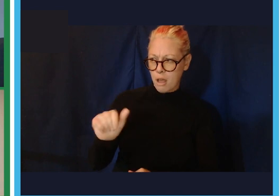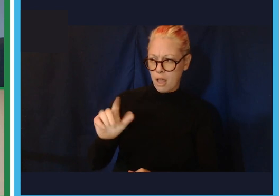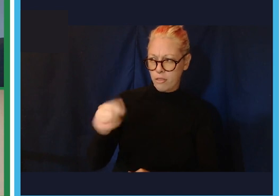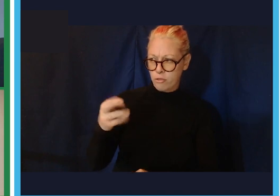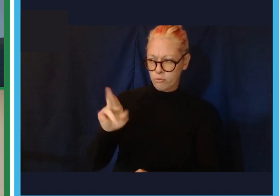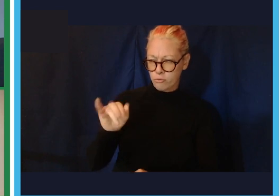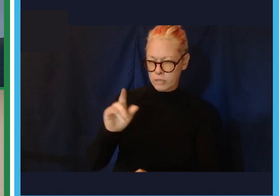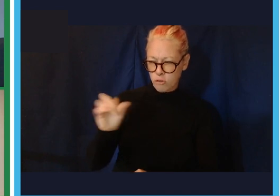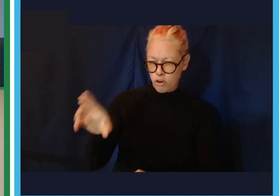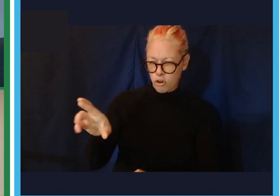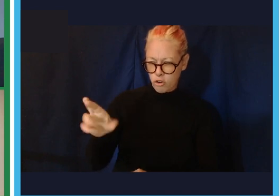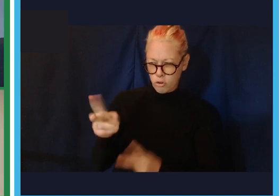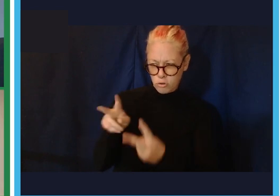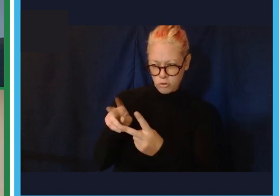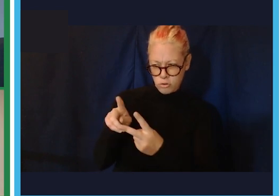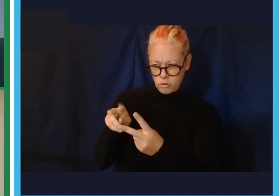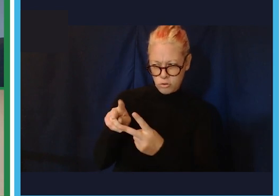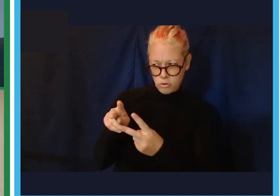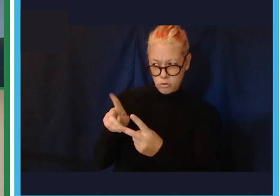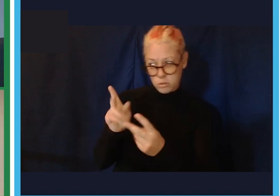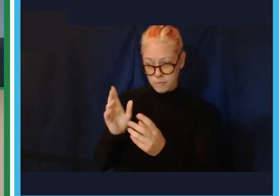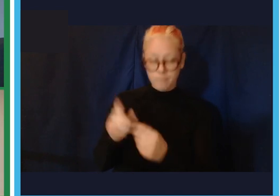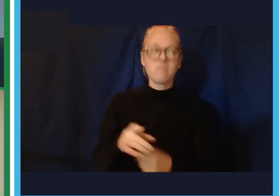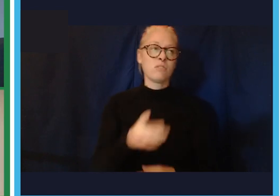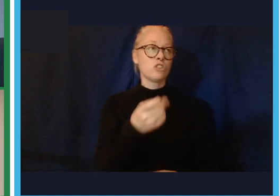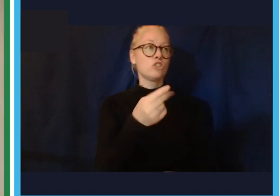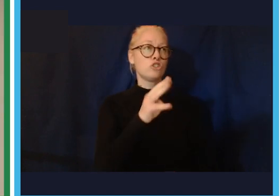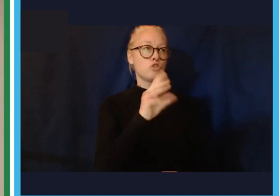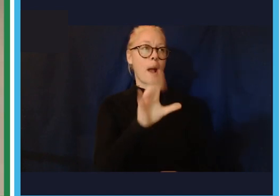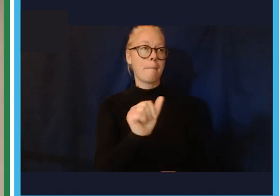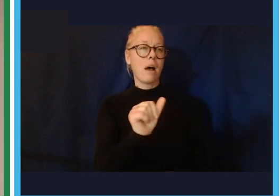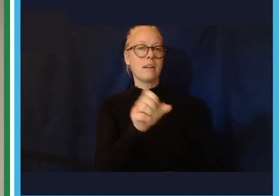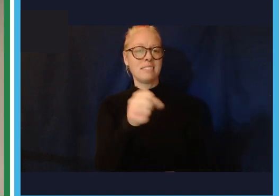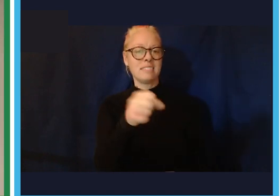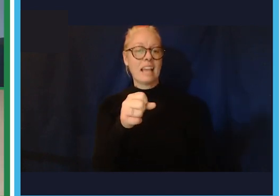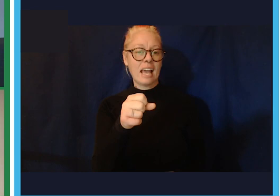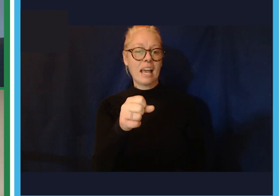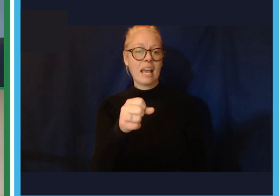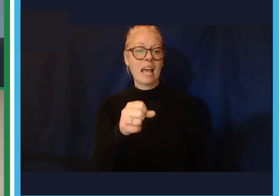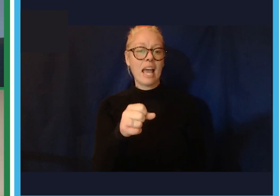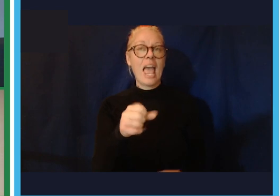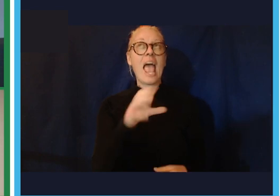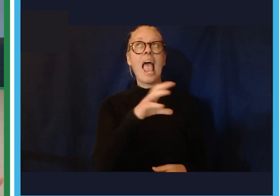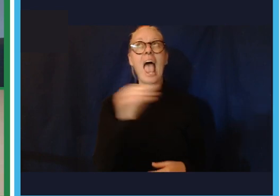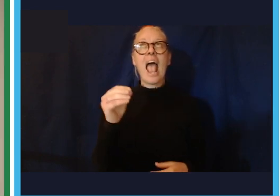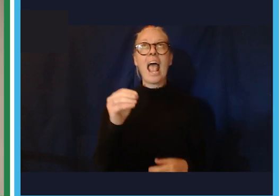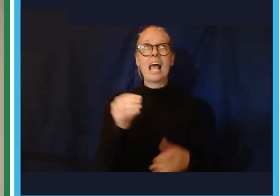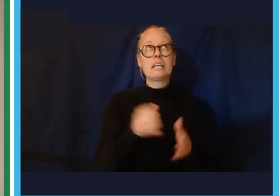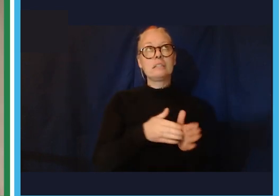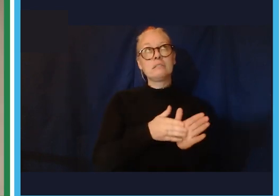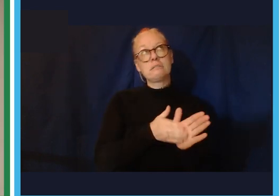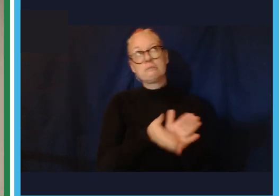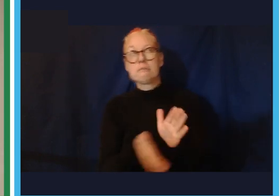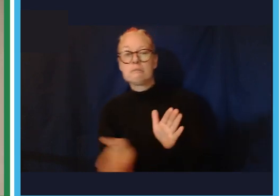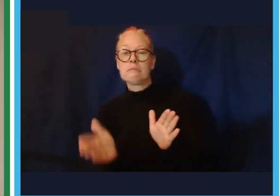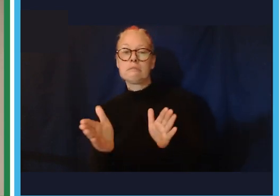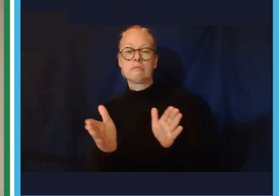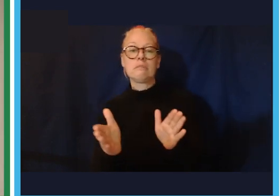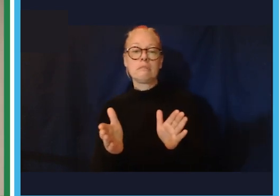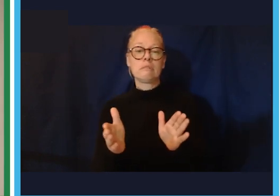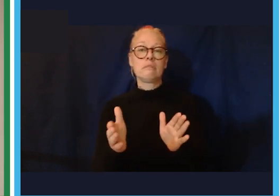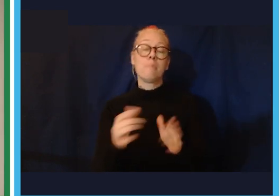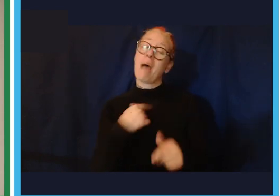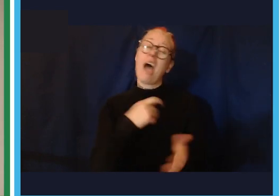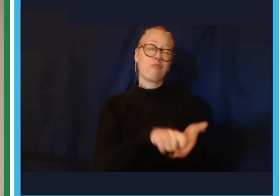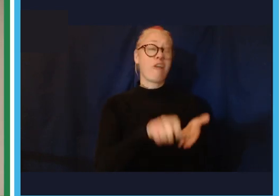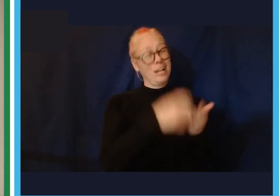too. Sorry, did you say drama and comedy? Yeah, those are my two. Yes, okay. But if I had to pick one, I'd